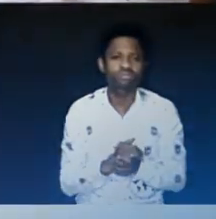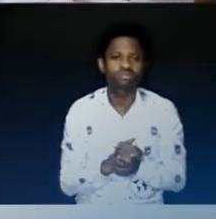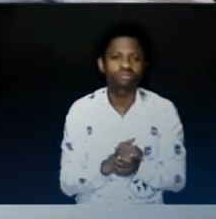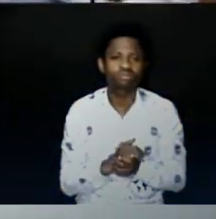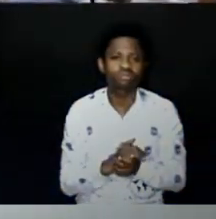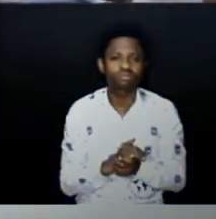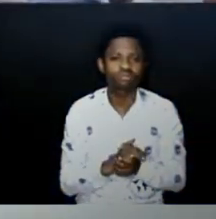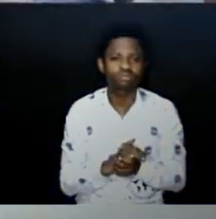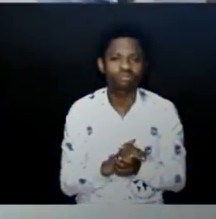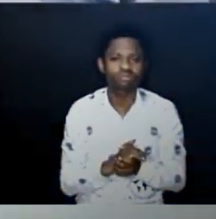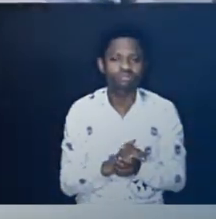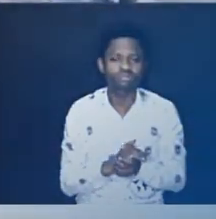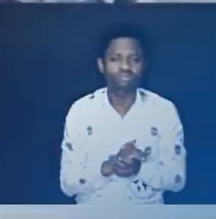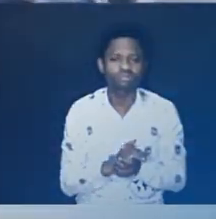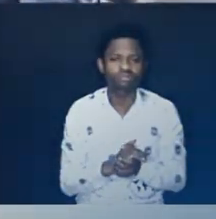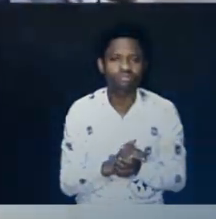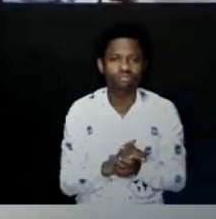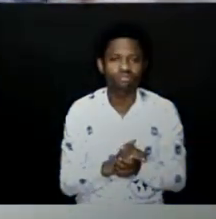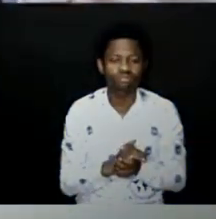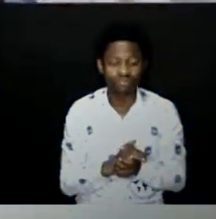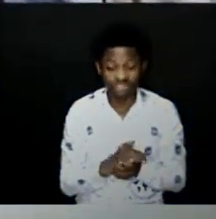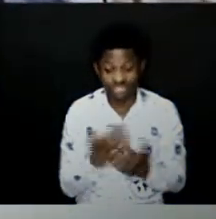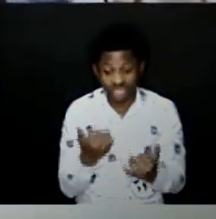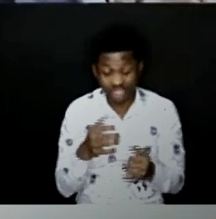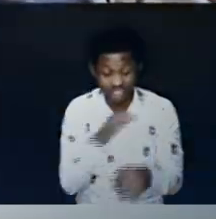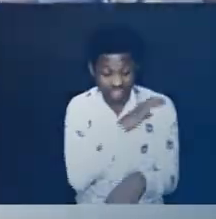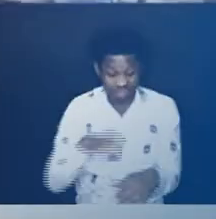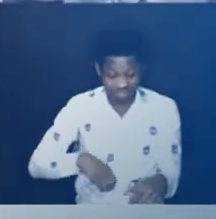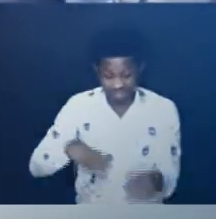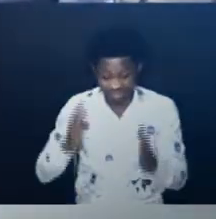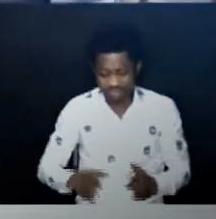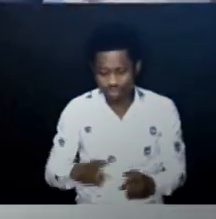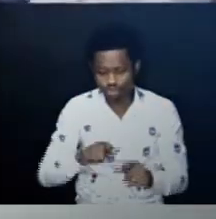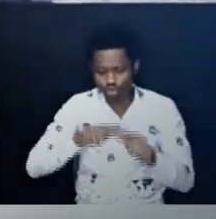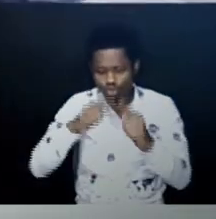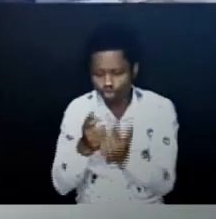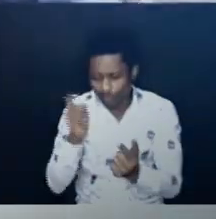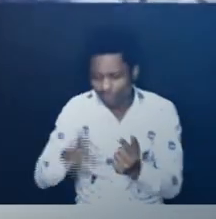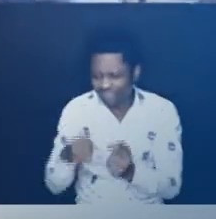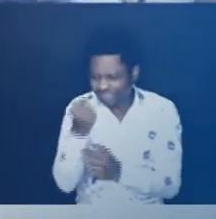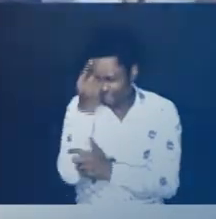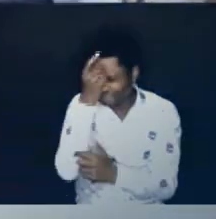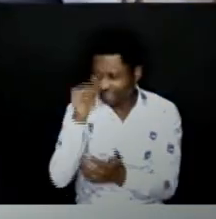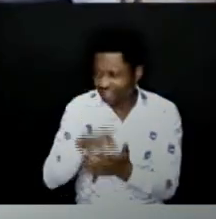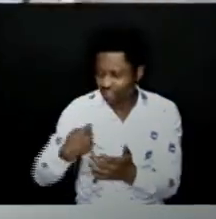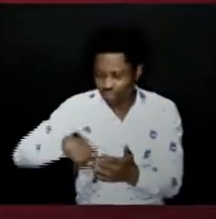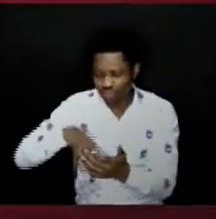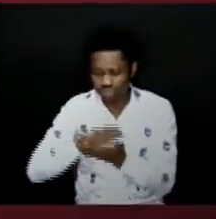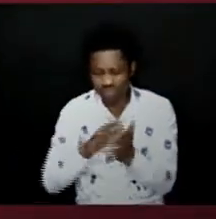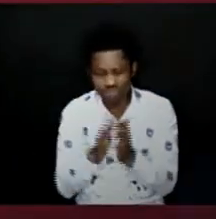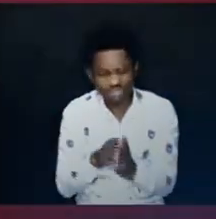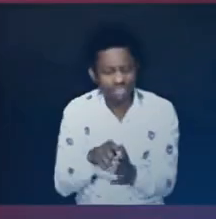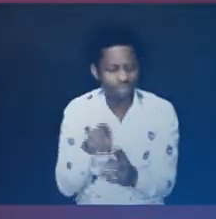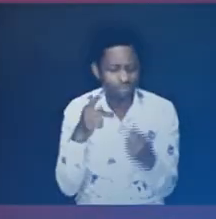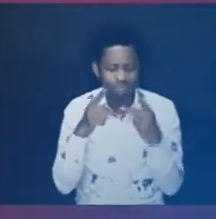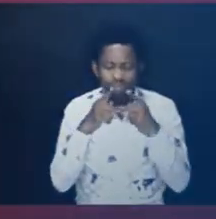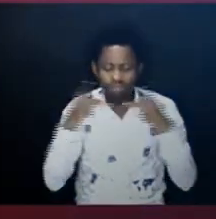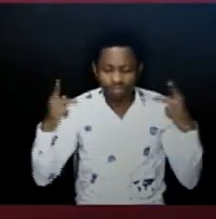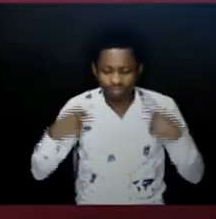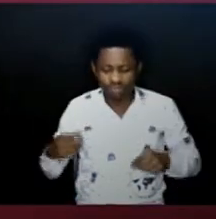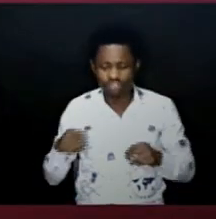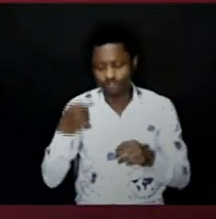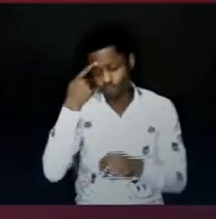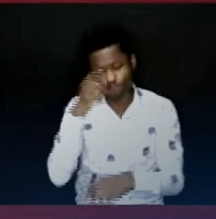Now, Christians should understand that we have been made priests to the